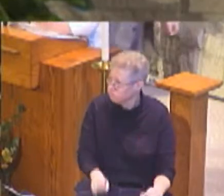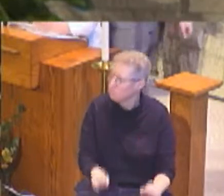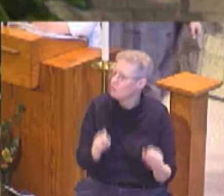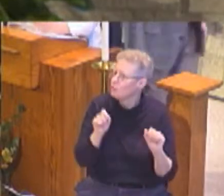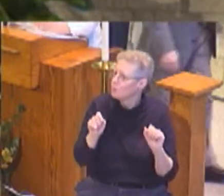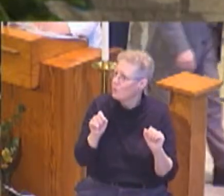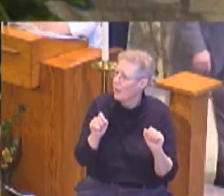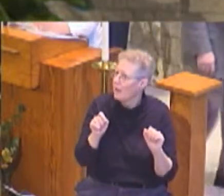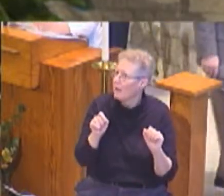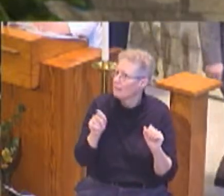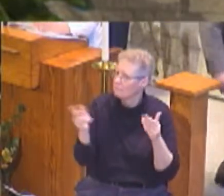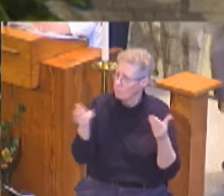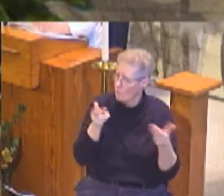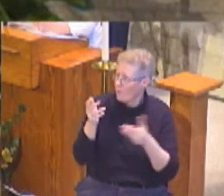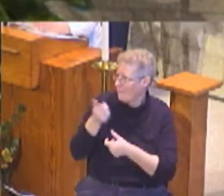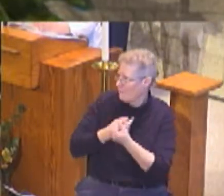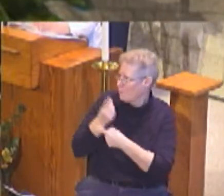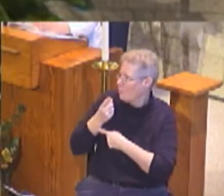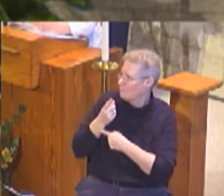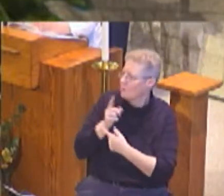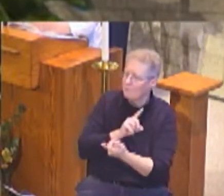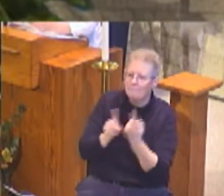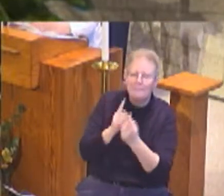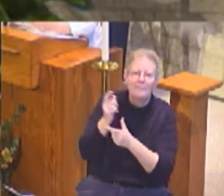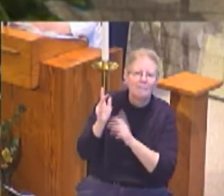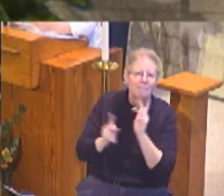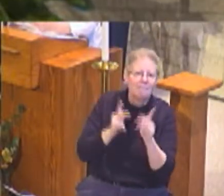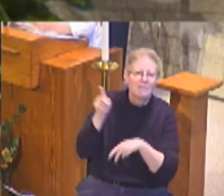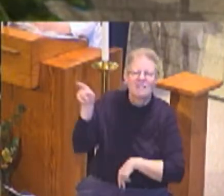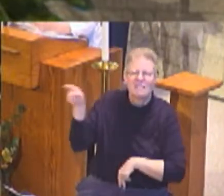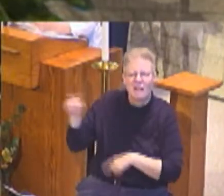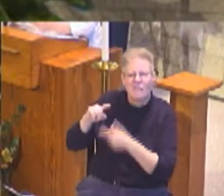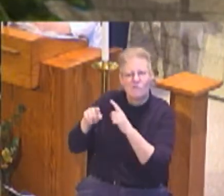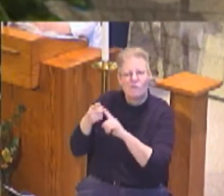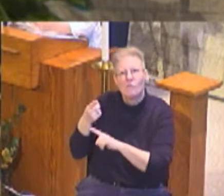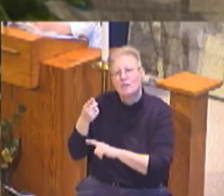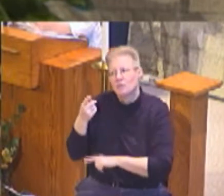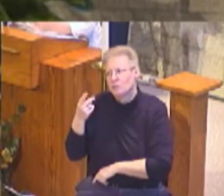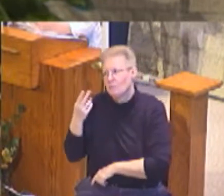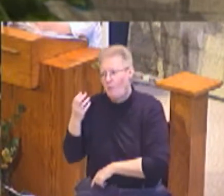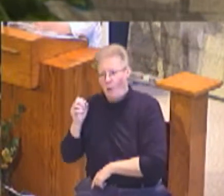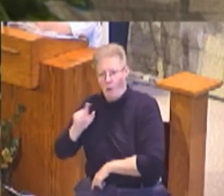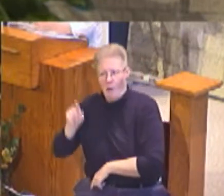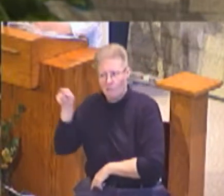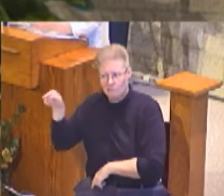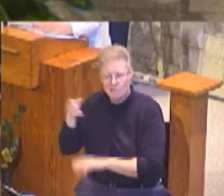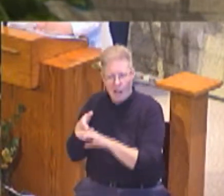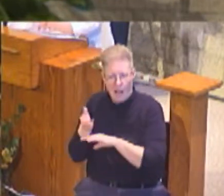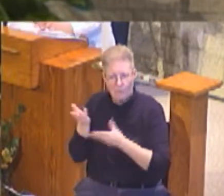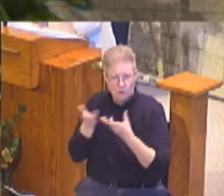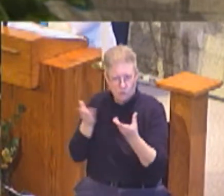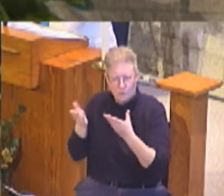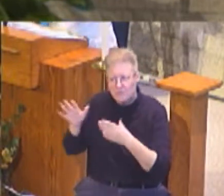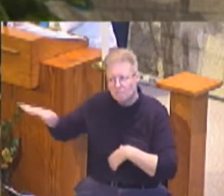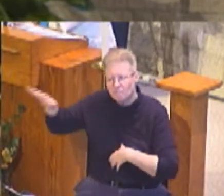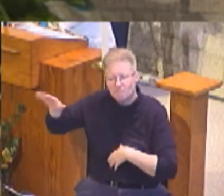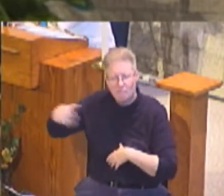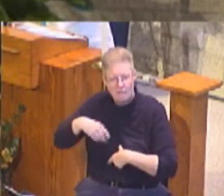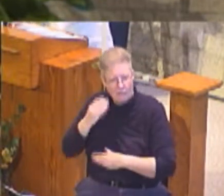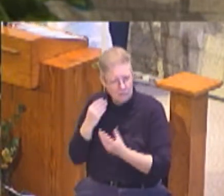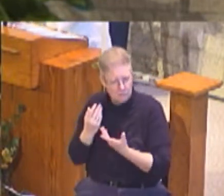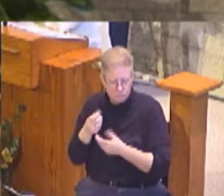greet them in the Friendship Hall after the service and over a cup of coffee. It'll be great.